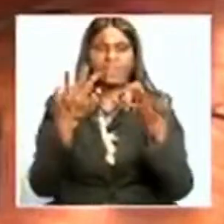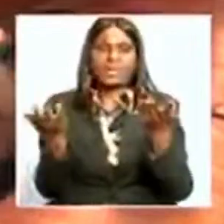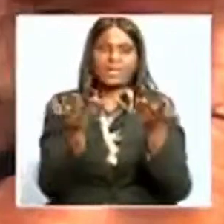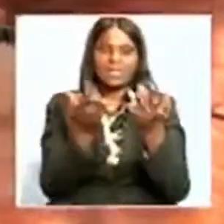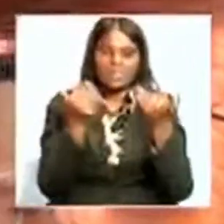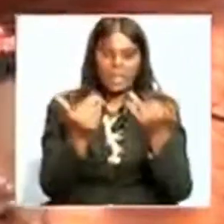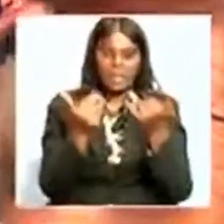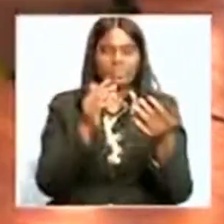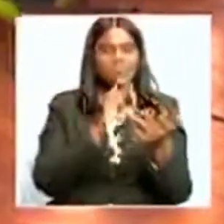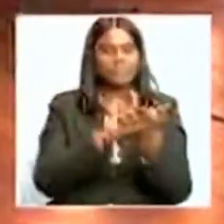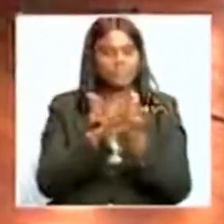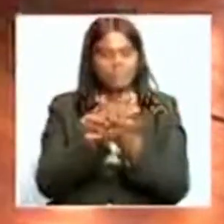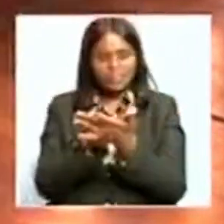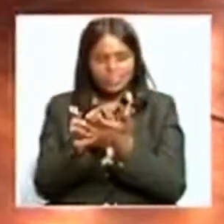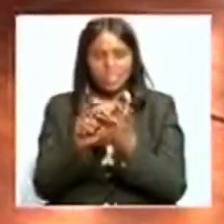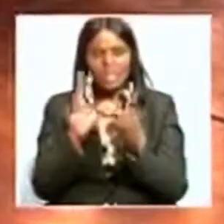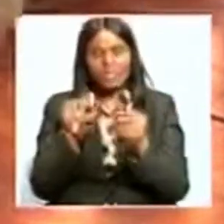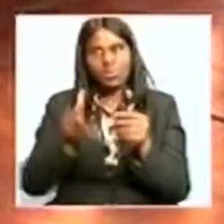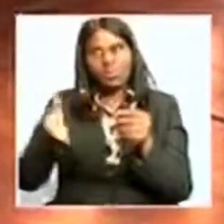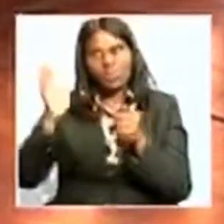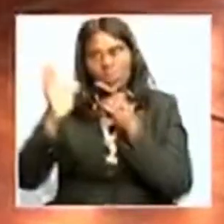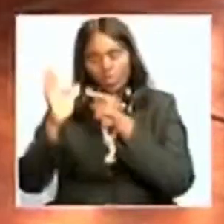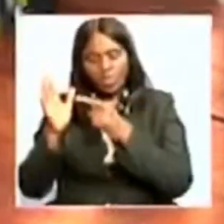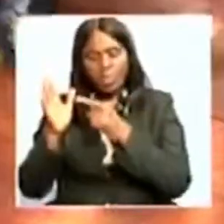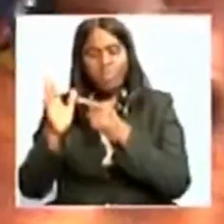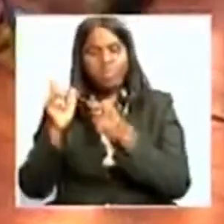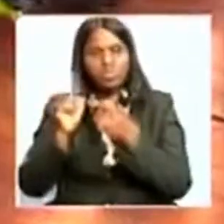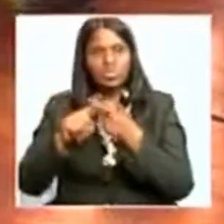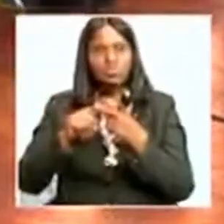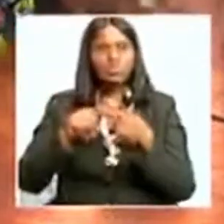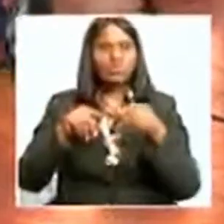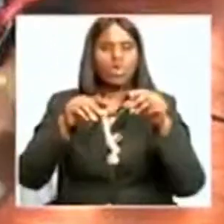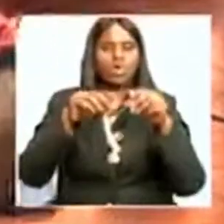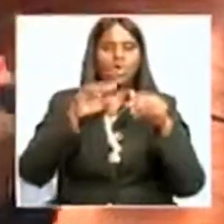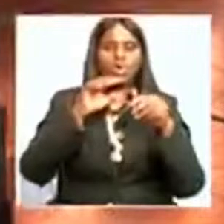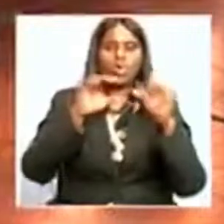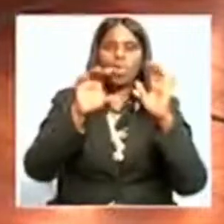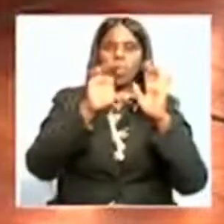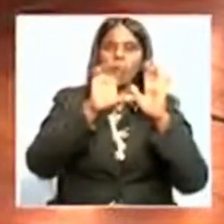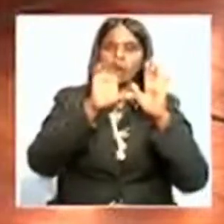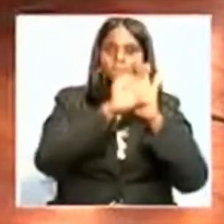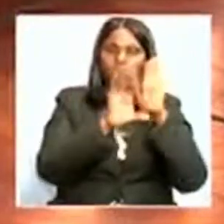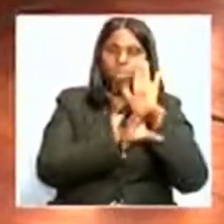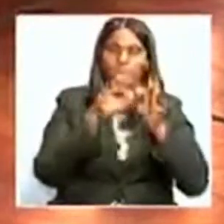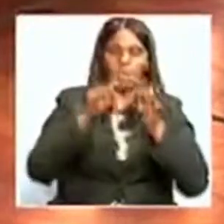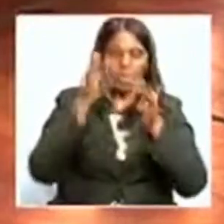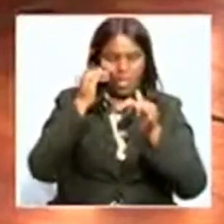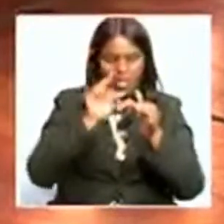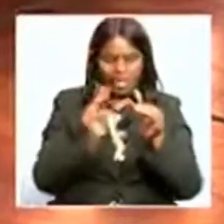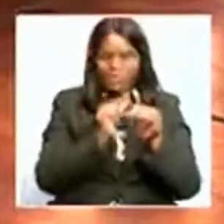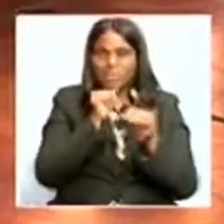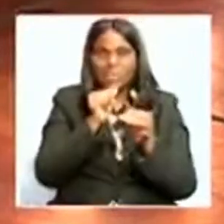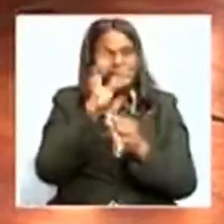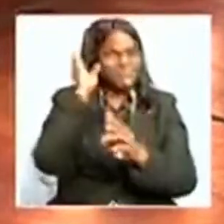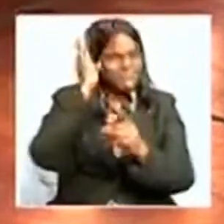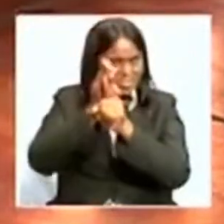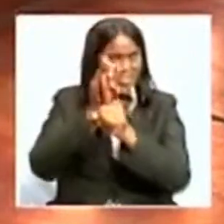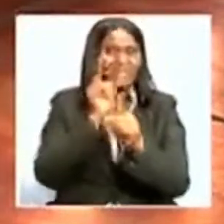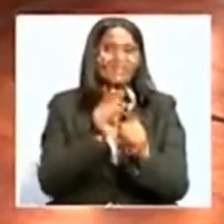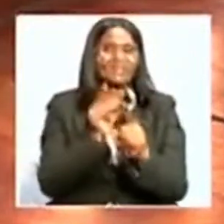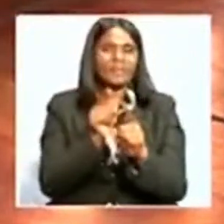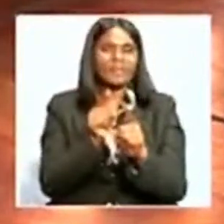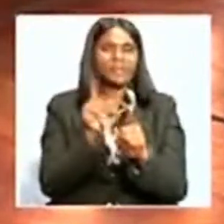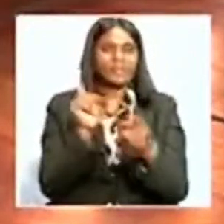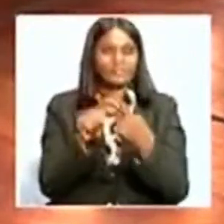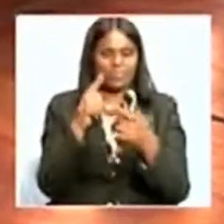Hence interpretation. No, we go to Concord, we go to what? Why don't we just go straight